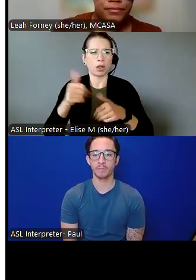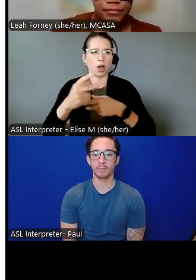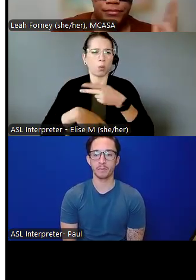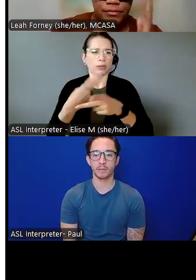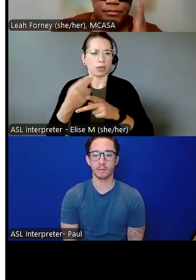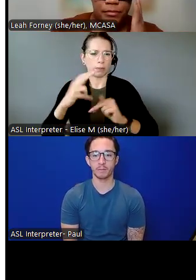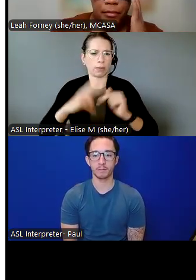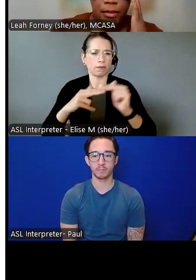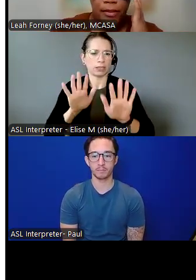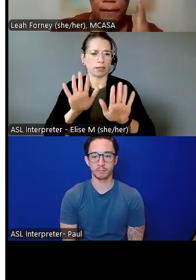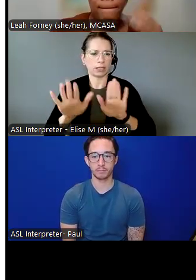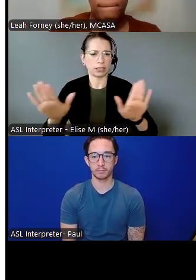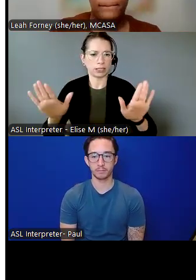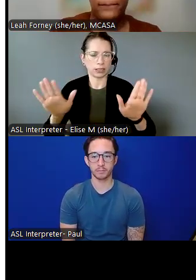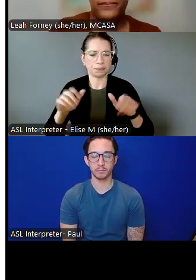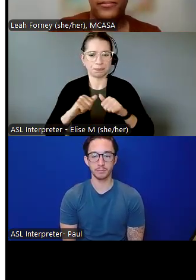facilities.